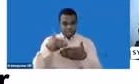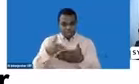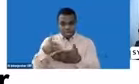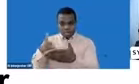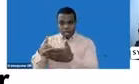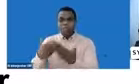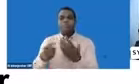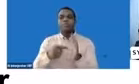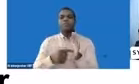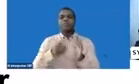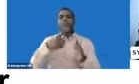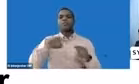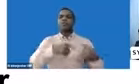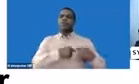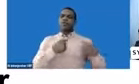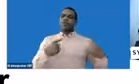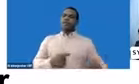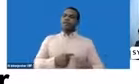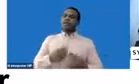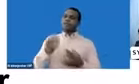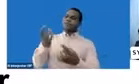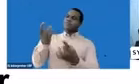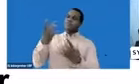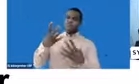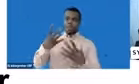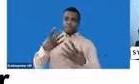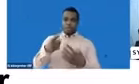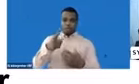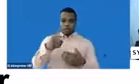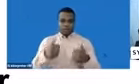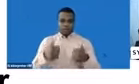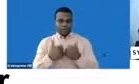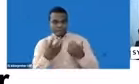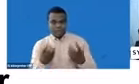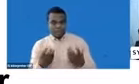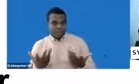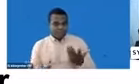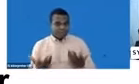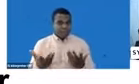for their accessibility feedback? Good question. Lucas, what do you think?